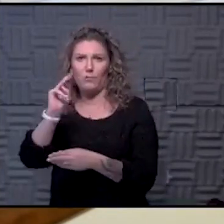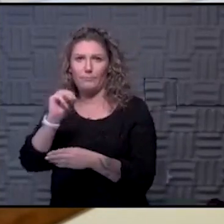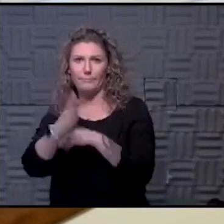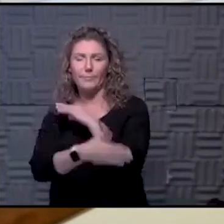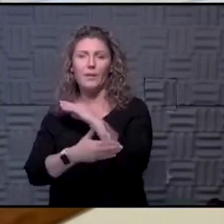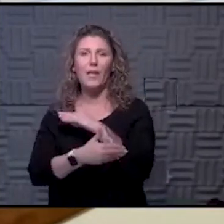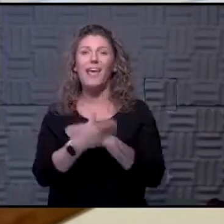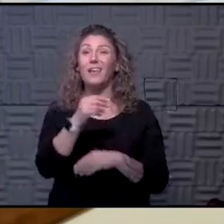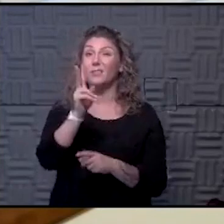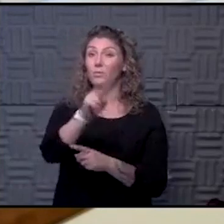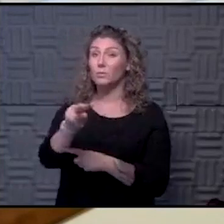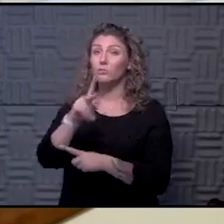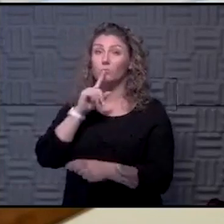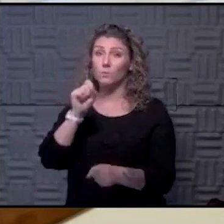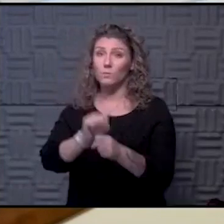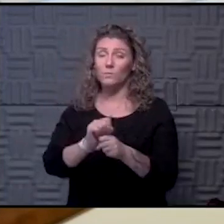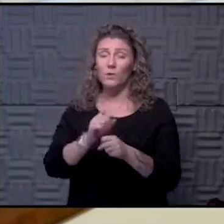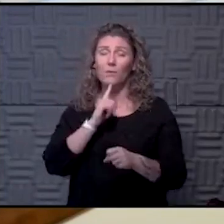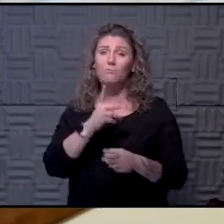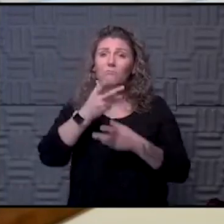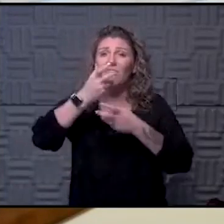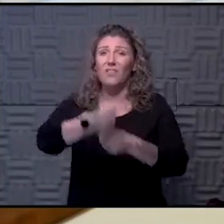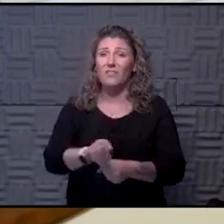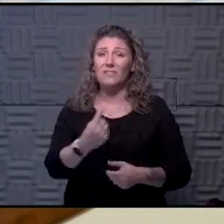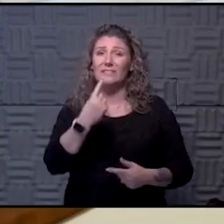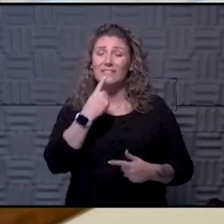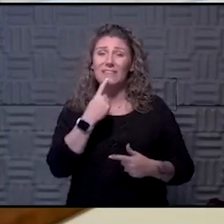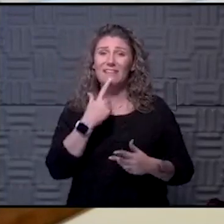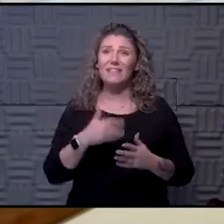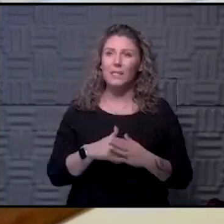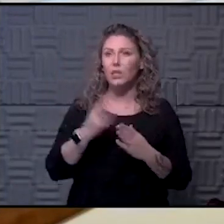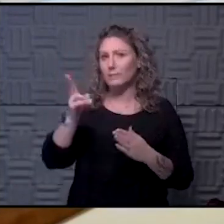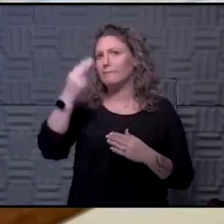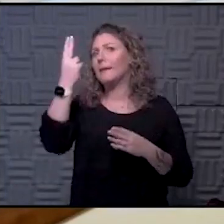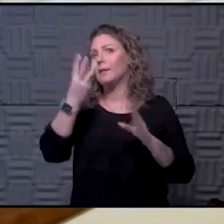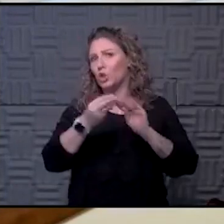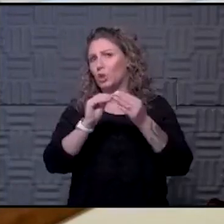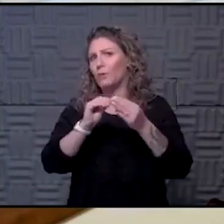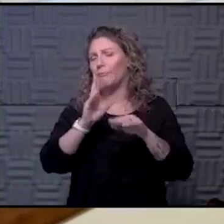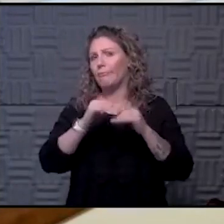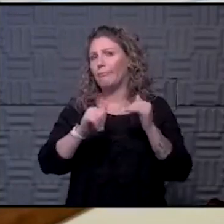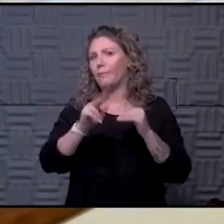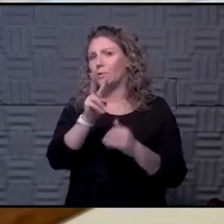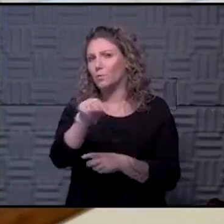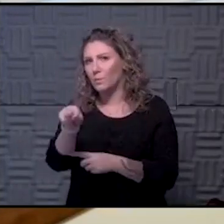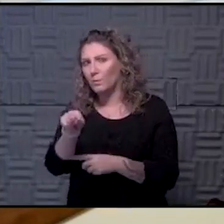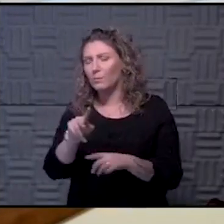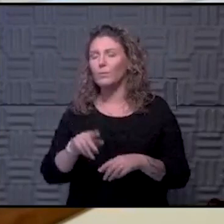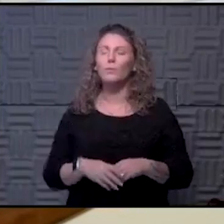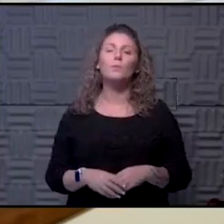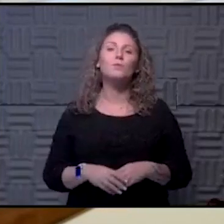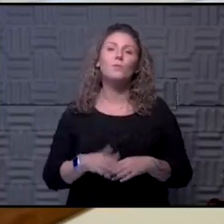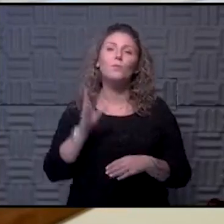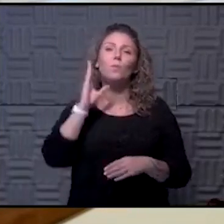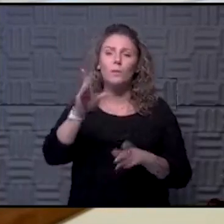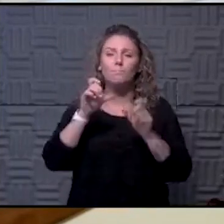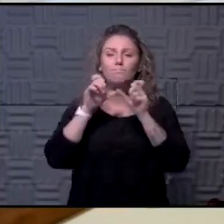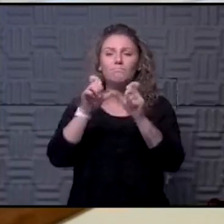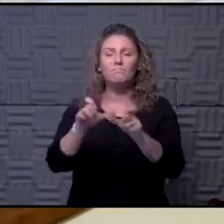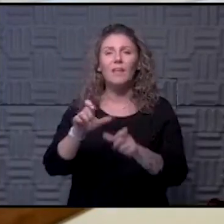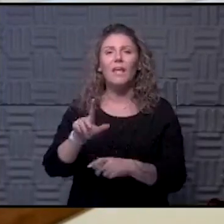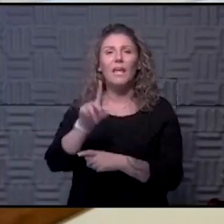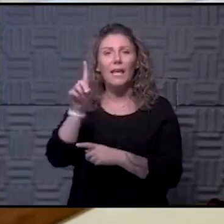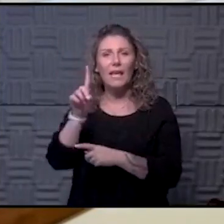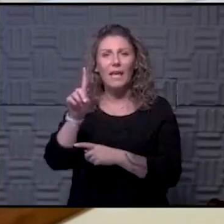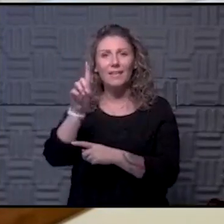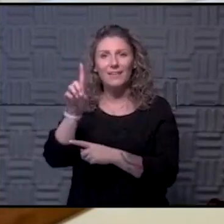22 cases of those confirmed. I feel very confident in saying that there's a higher number than 22. So we'll continue working with KDHE